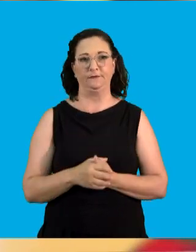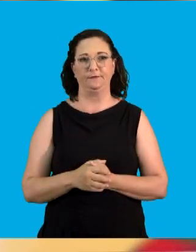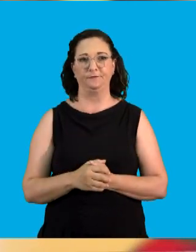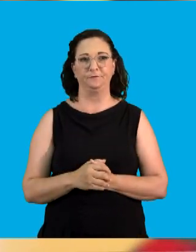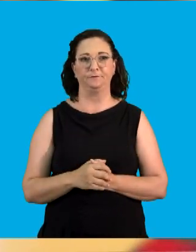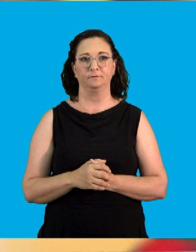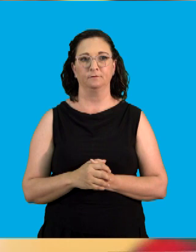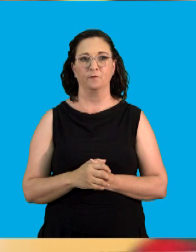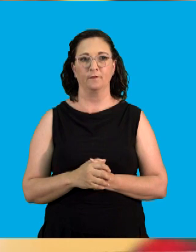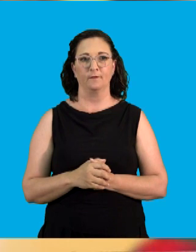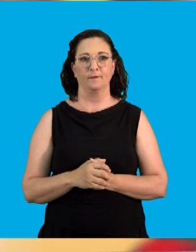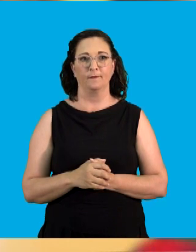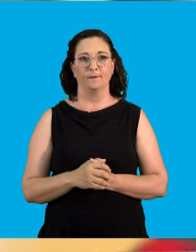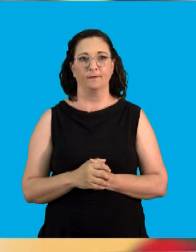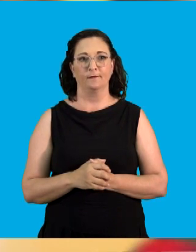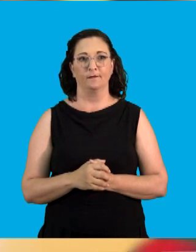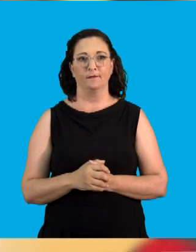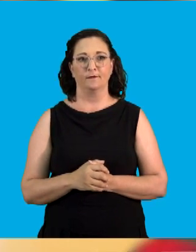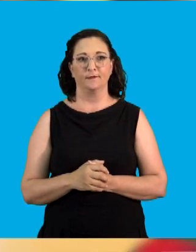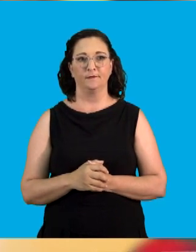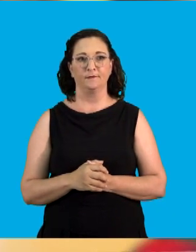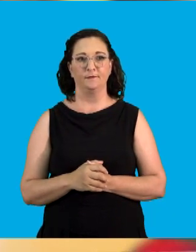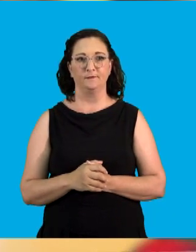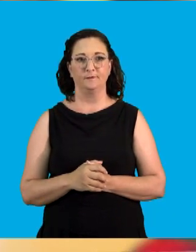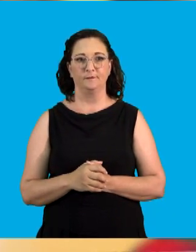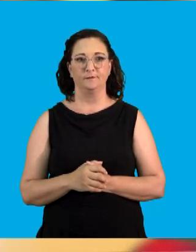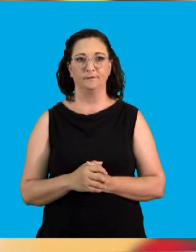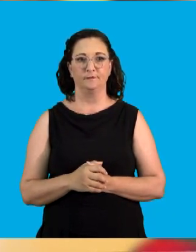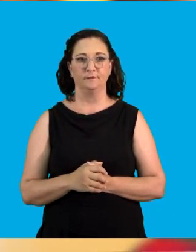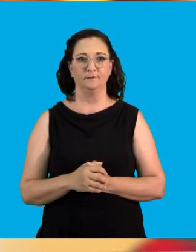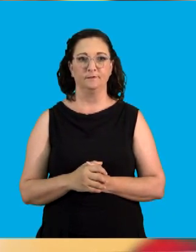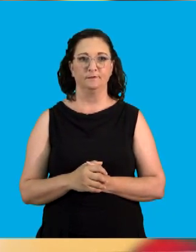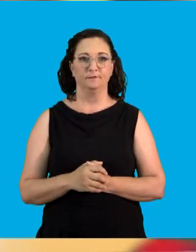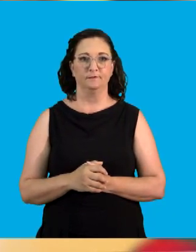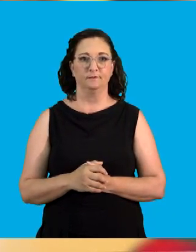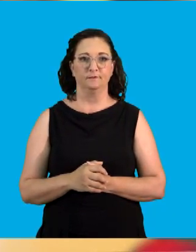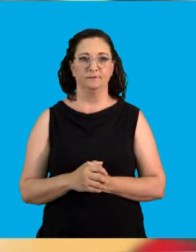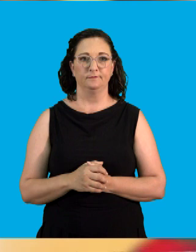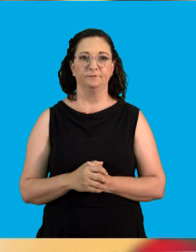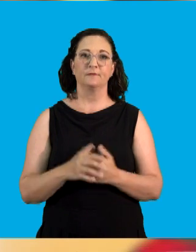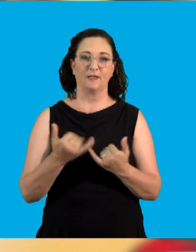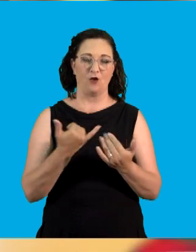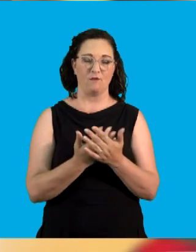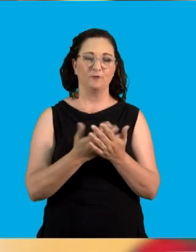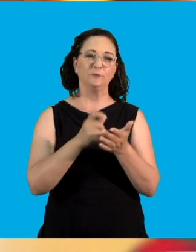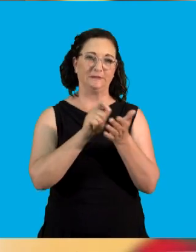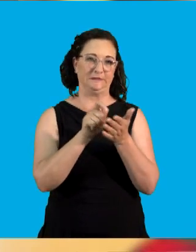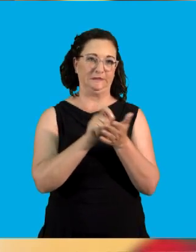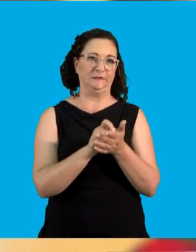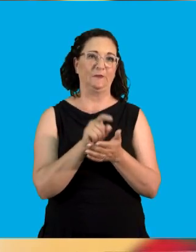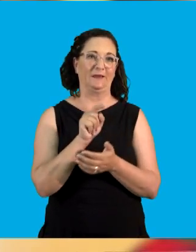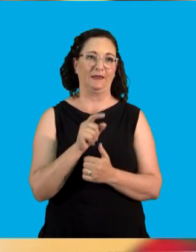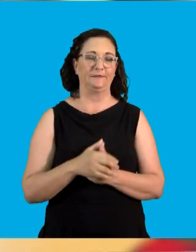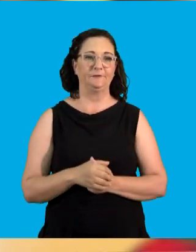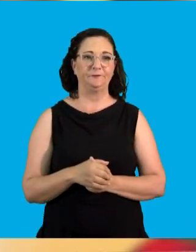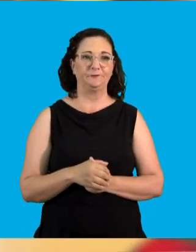stars by just looking at the night sky because of that thin band of light. Okay, so let's write that down